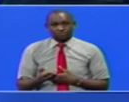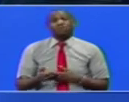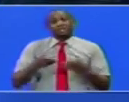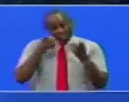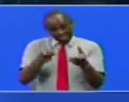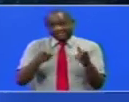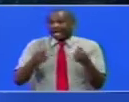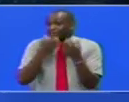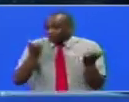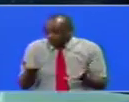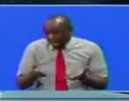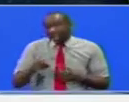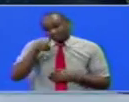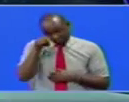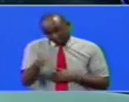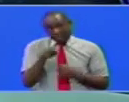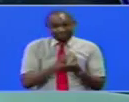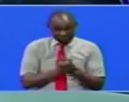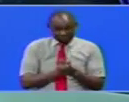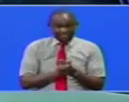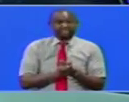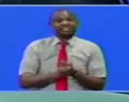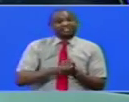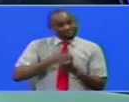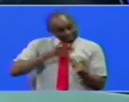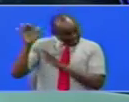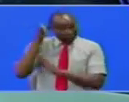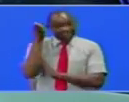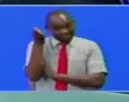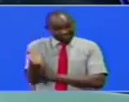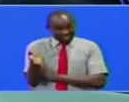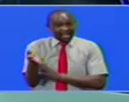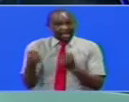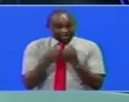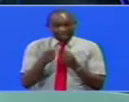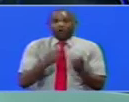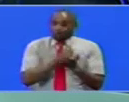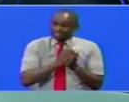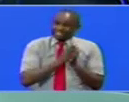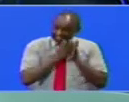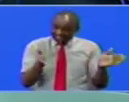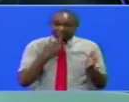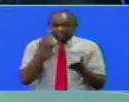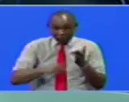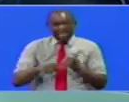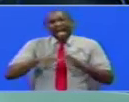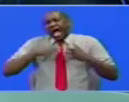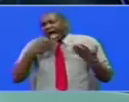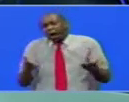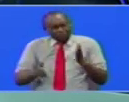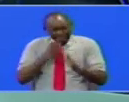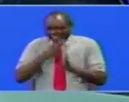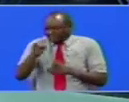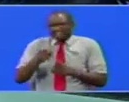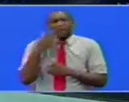Those are the proceedings earlier on today in the National Assembly. And of course, the Auditor General taking issue with just how fast